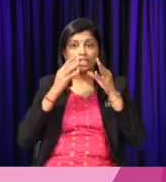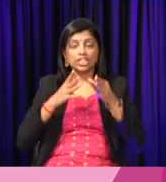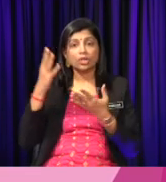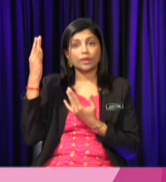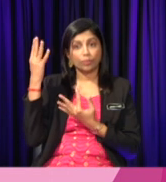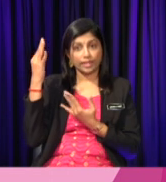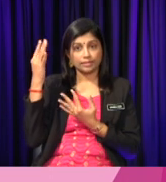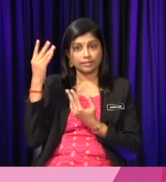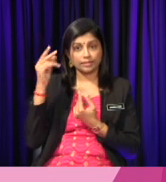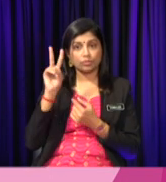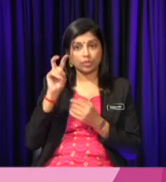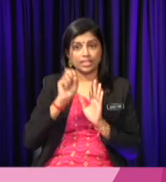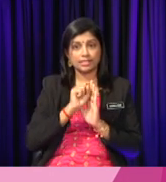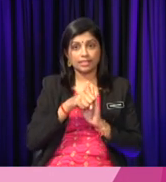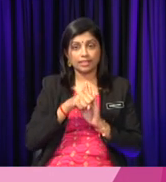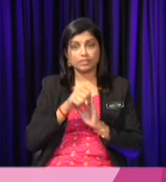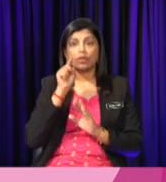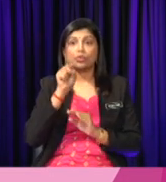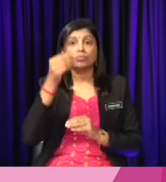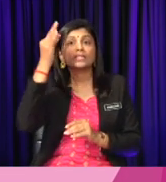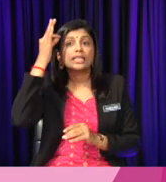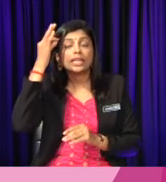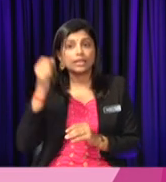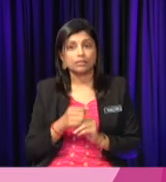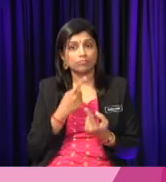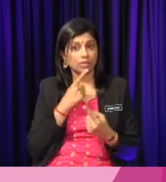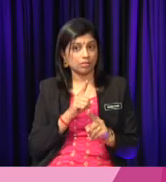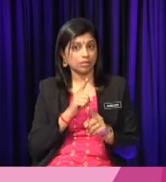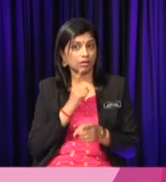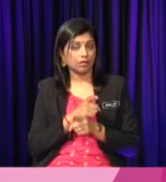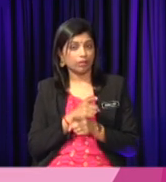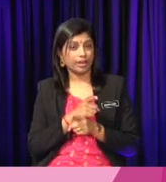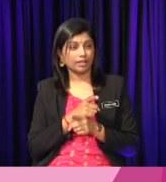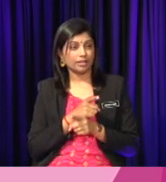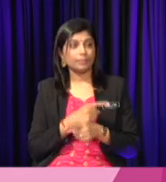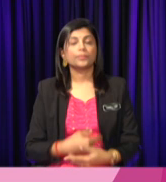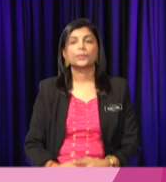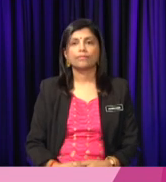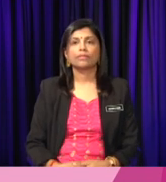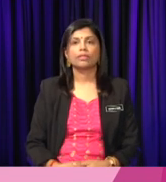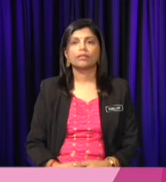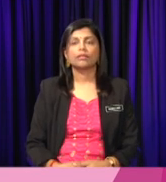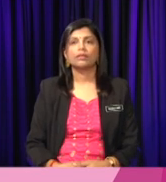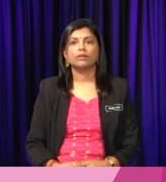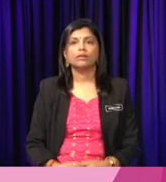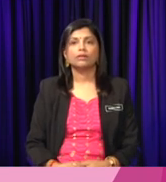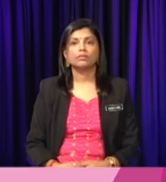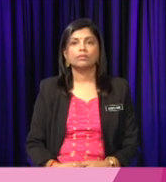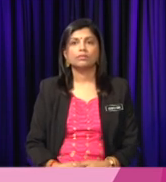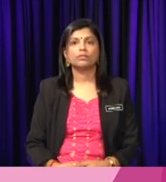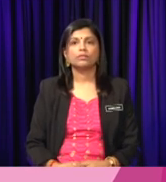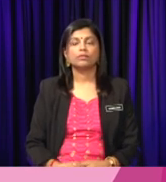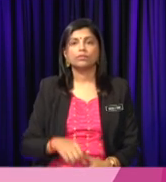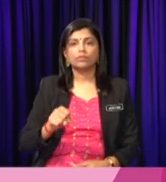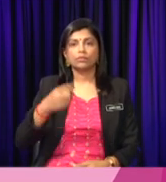are four questions there to help her to think of ideas. For able pupils, no